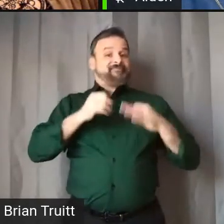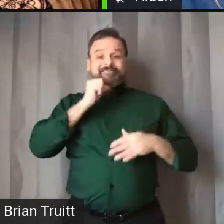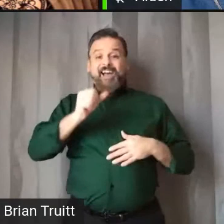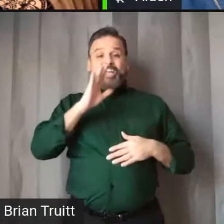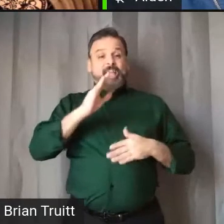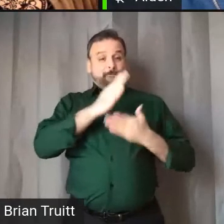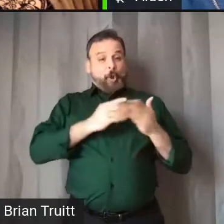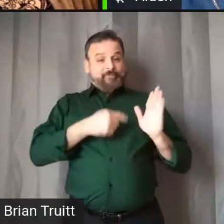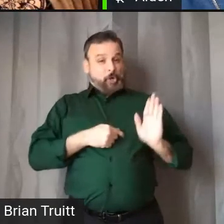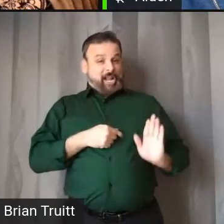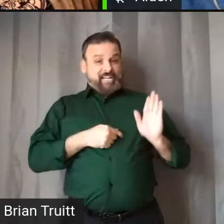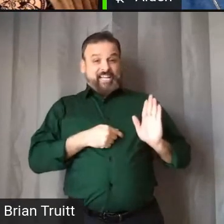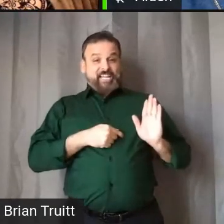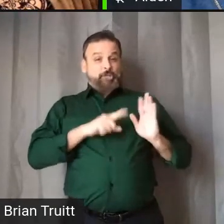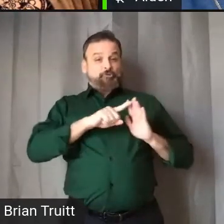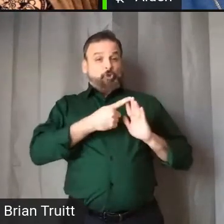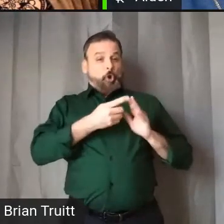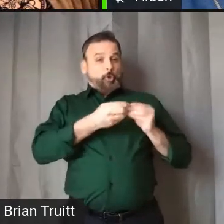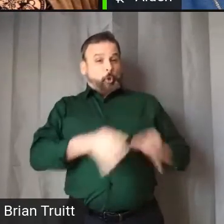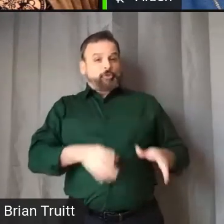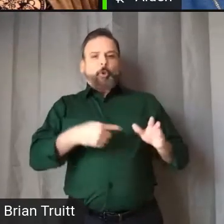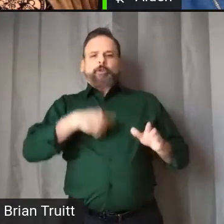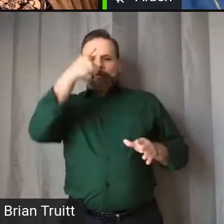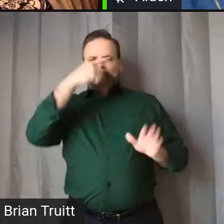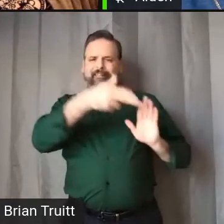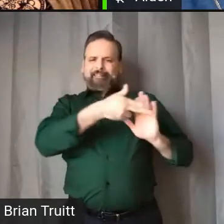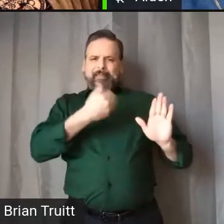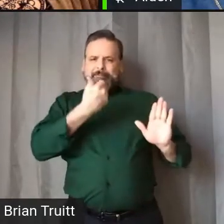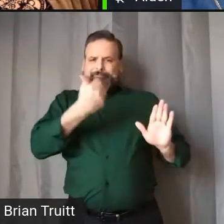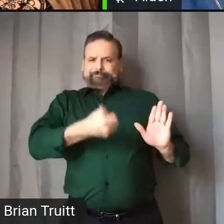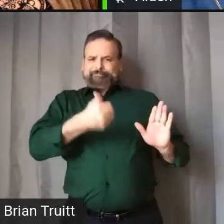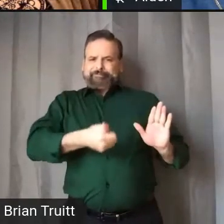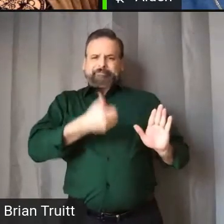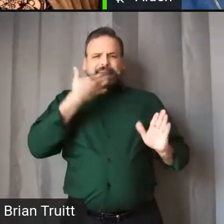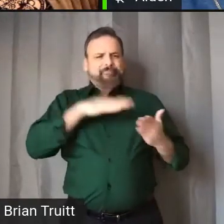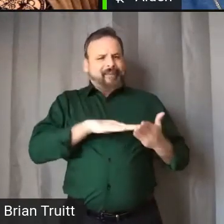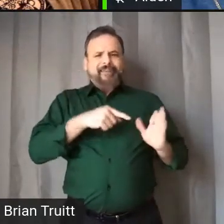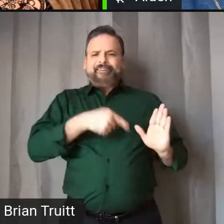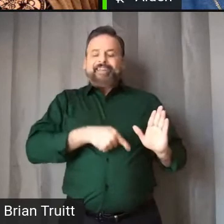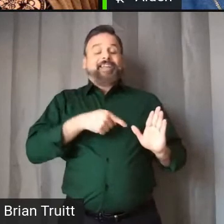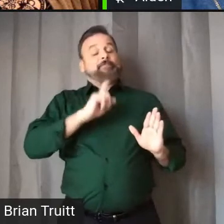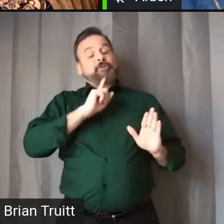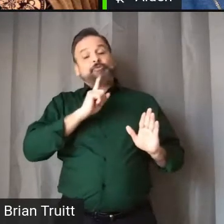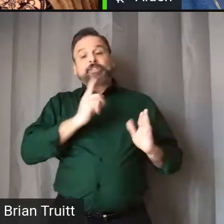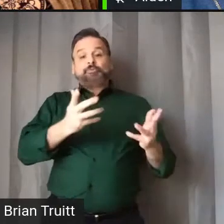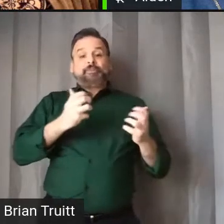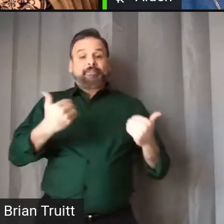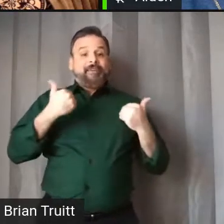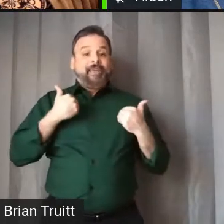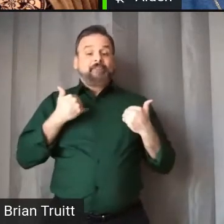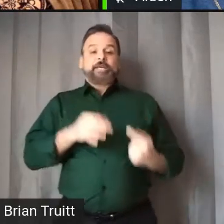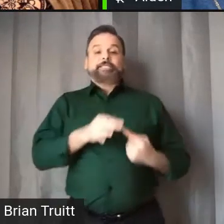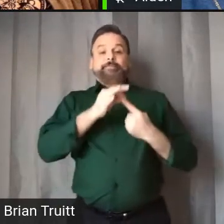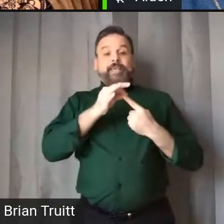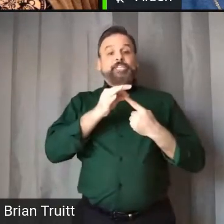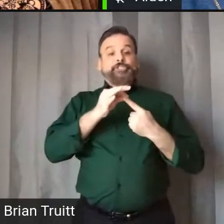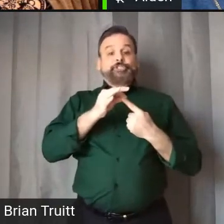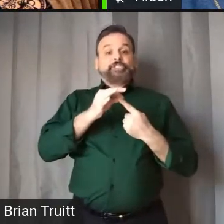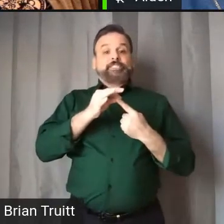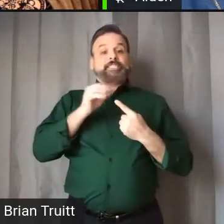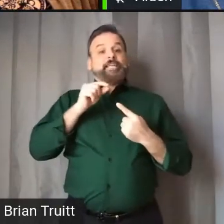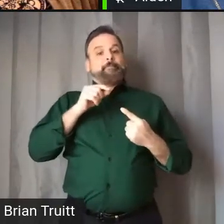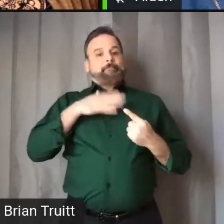think that part of your identity is a bad thing. So that's something I really wanted to have, especially in that story,